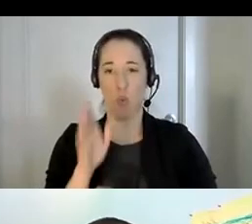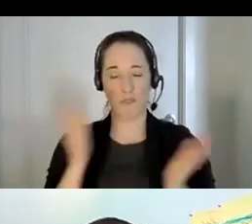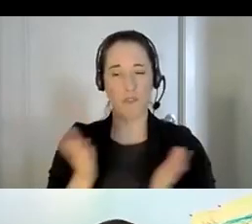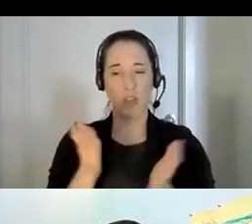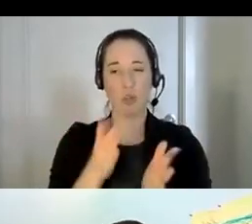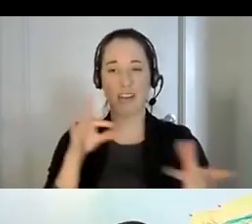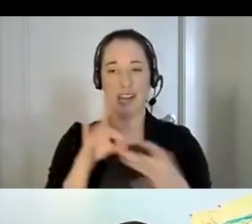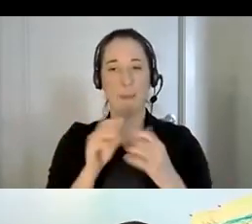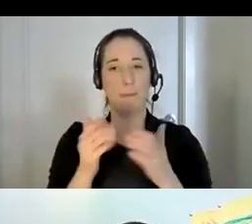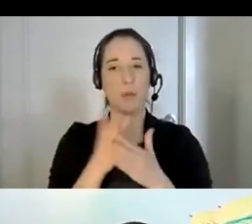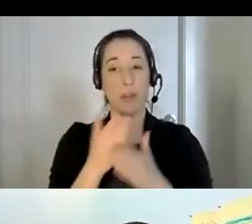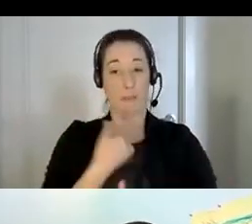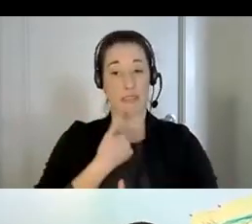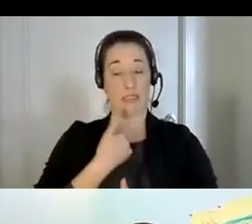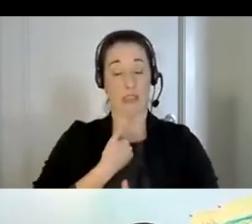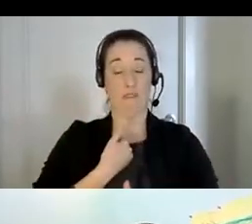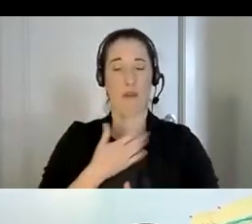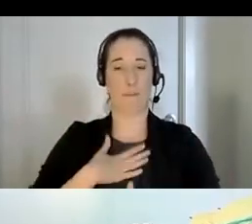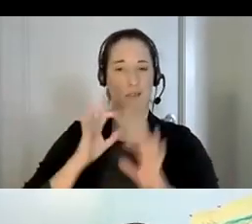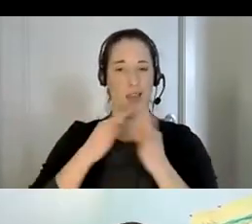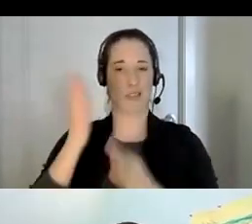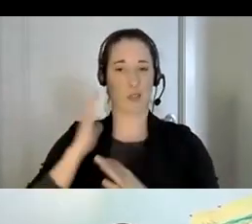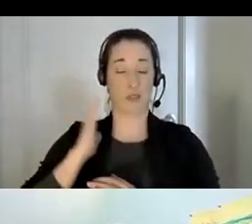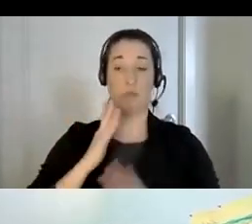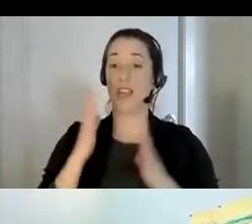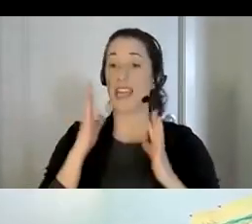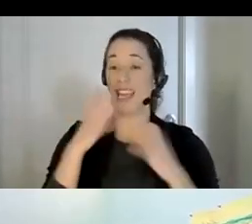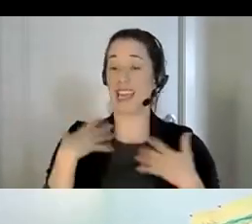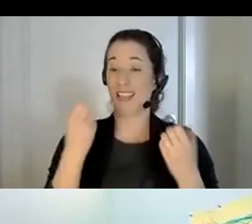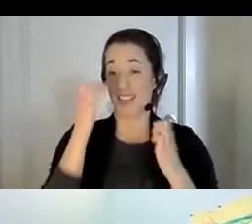my ancestors. A healing education is education that will